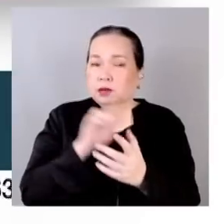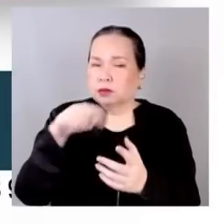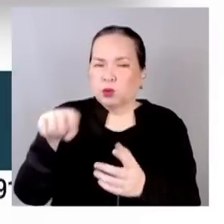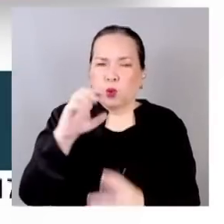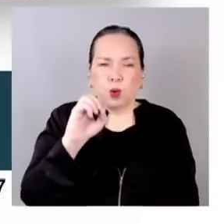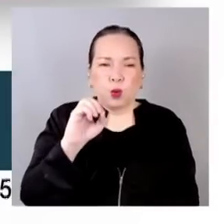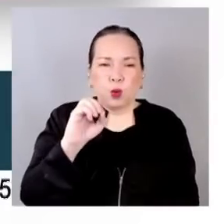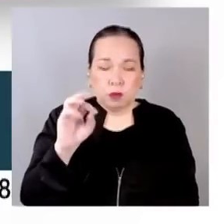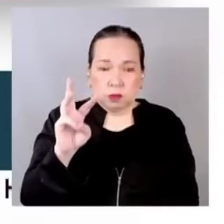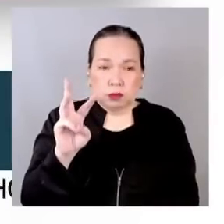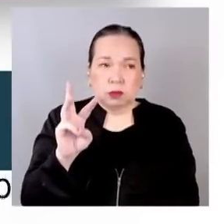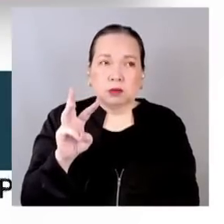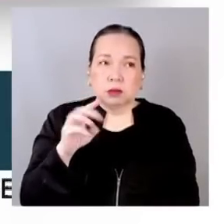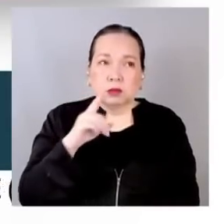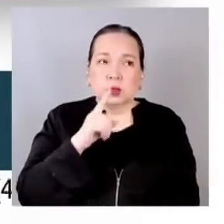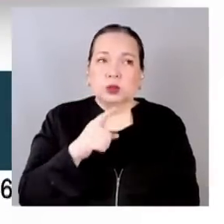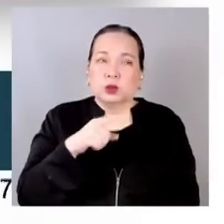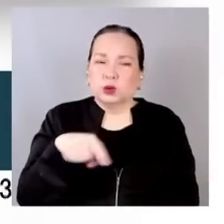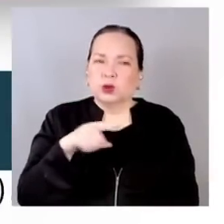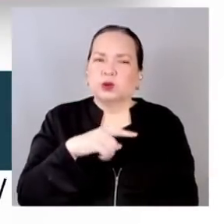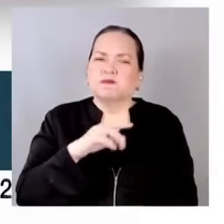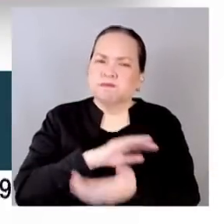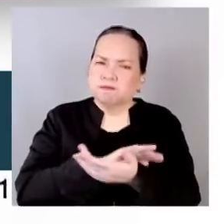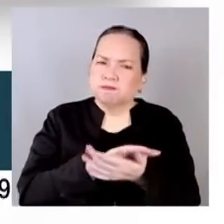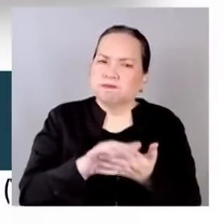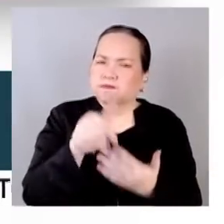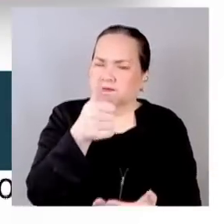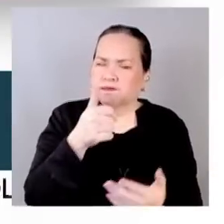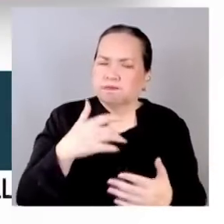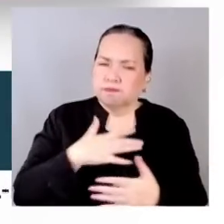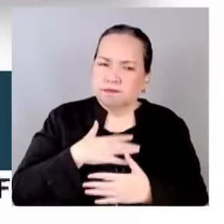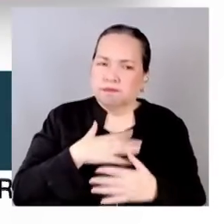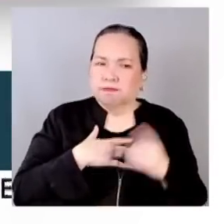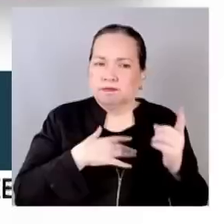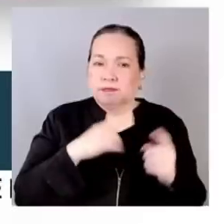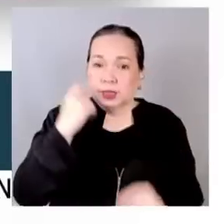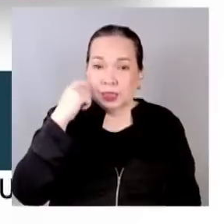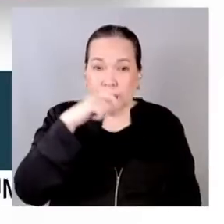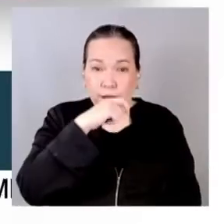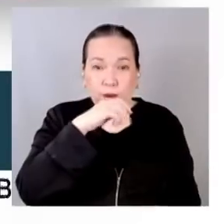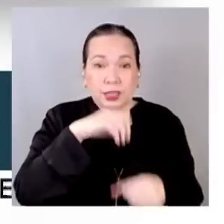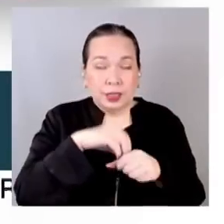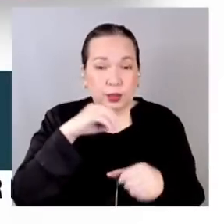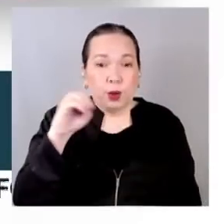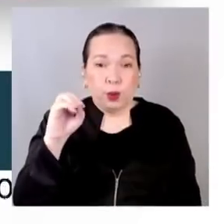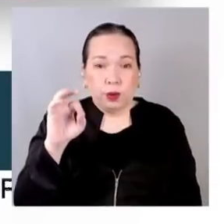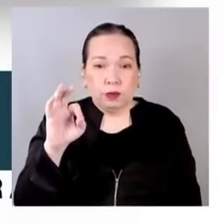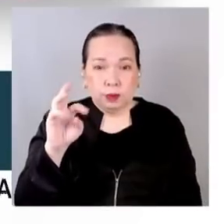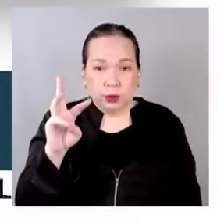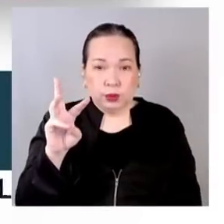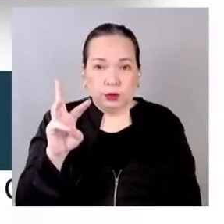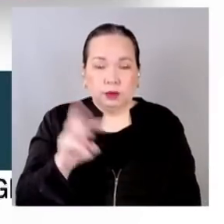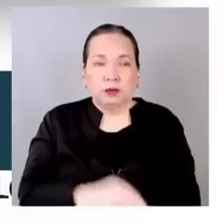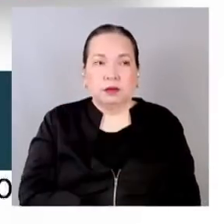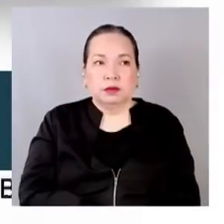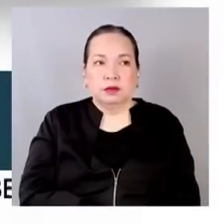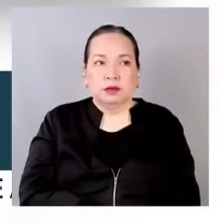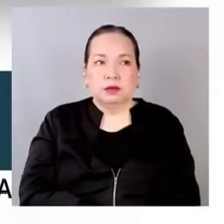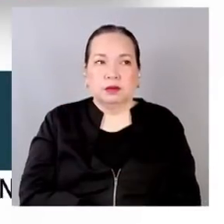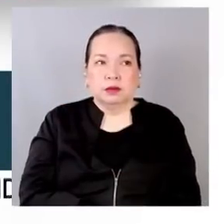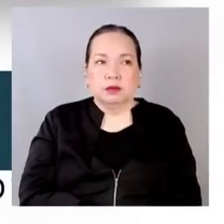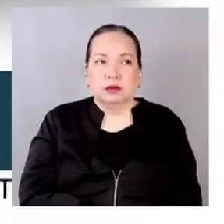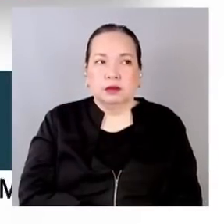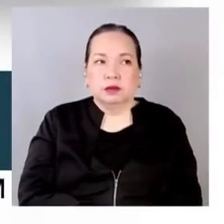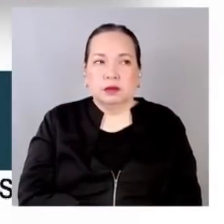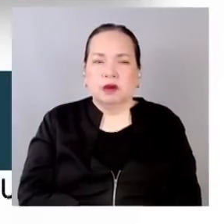na napakaganda ang kondisyon ng ating mga OFWs doon. Wala pong cause for alarm. I will be the first